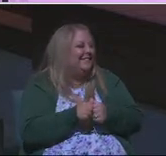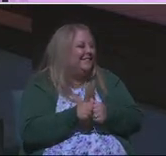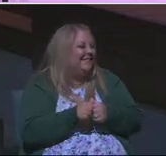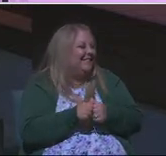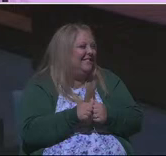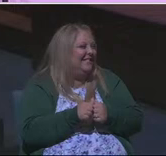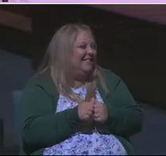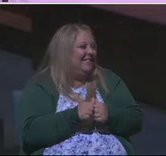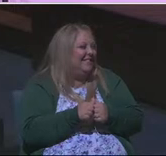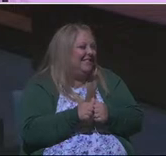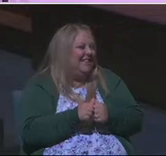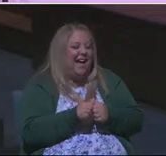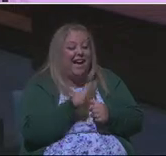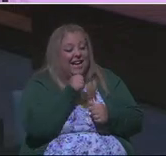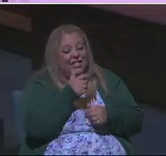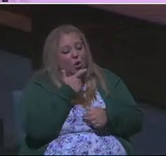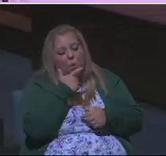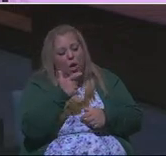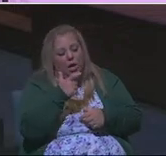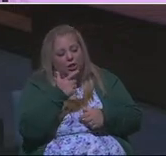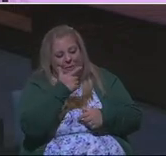anyway,